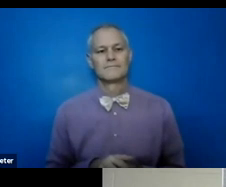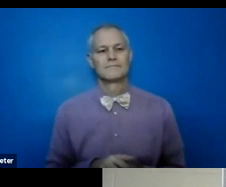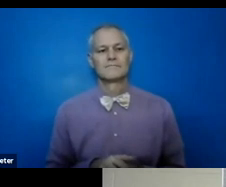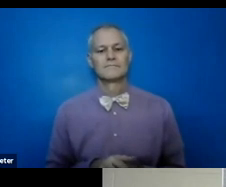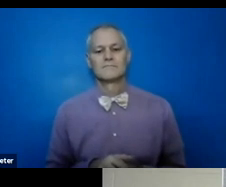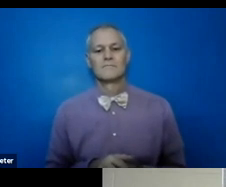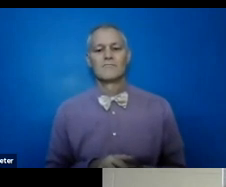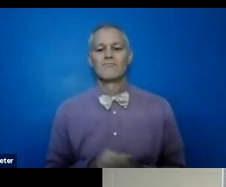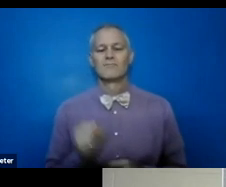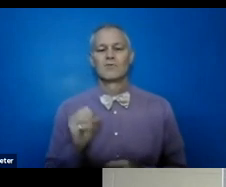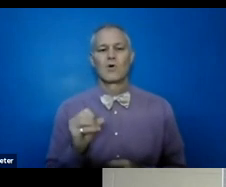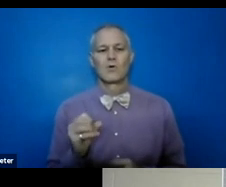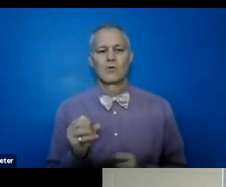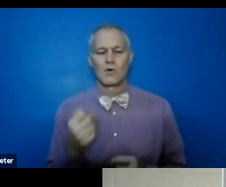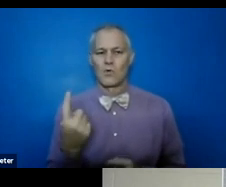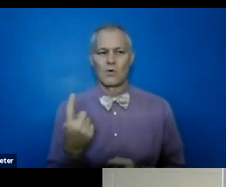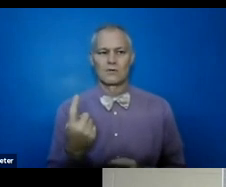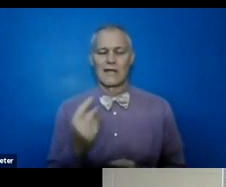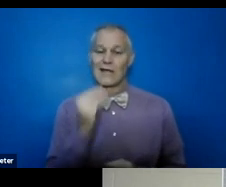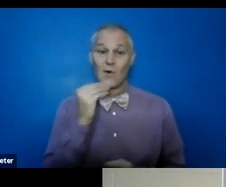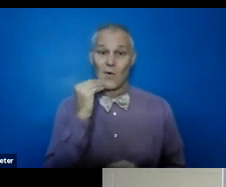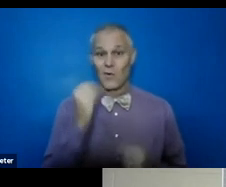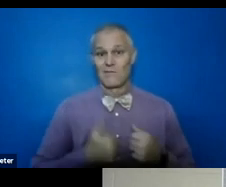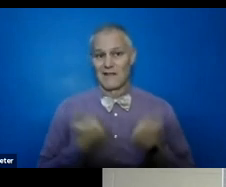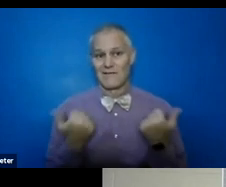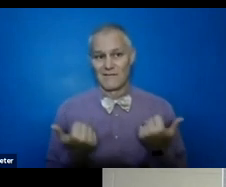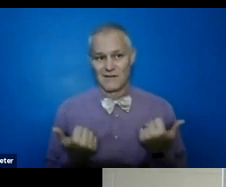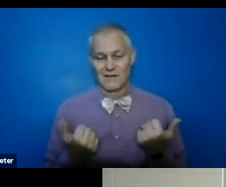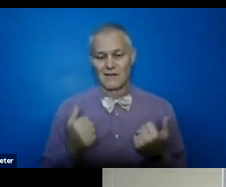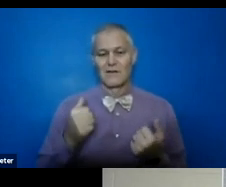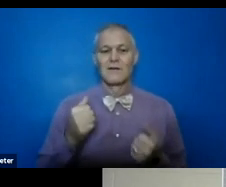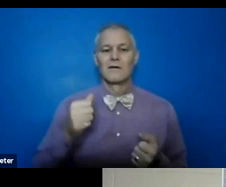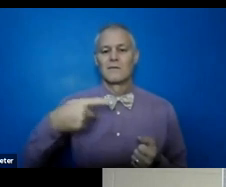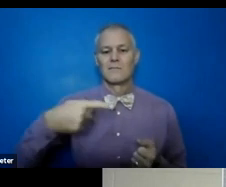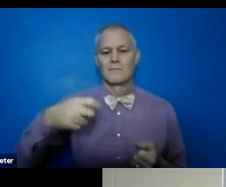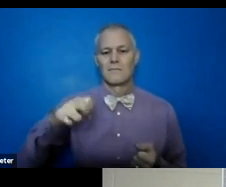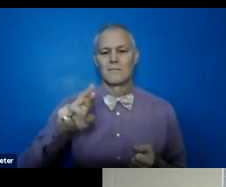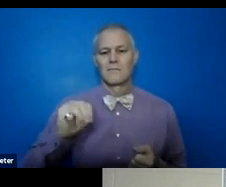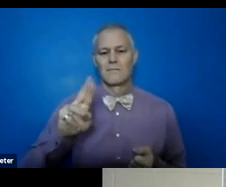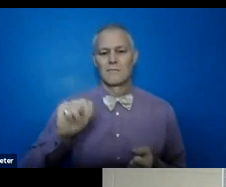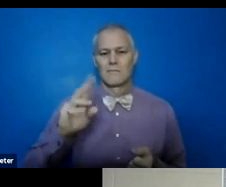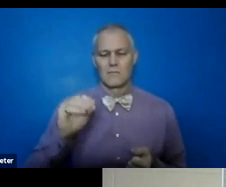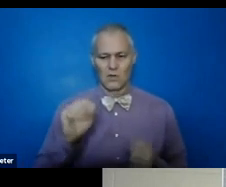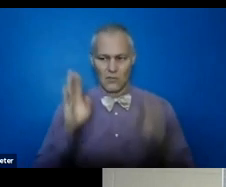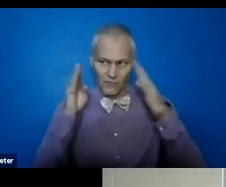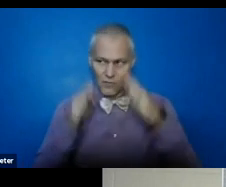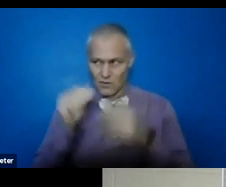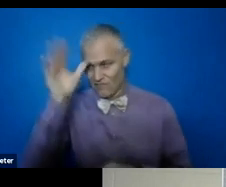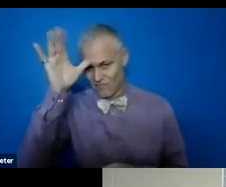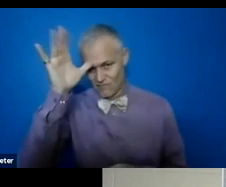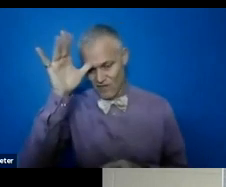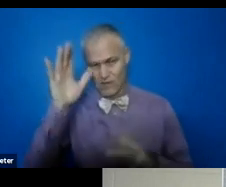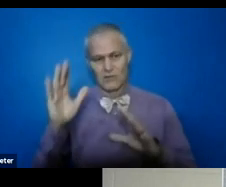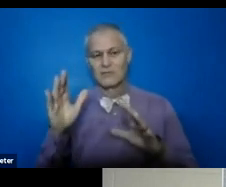in terms of one's own home life, Pramundo also has a really big focus on fatherhood and